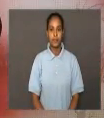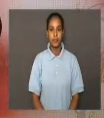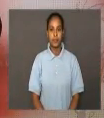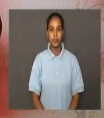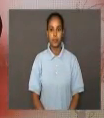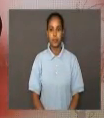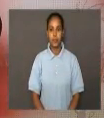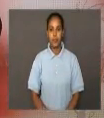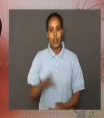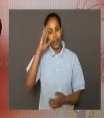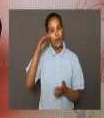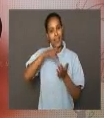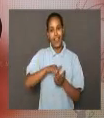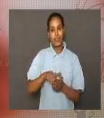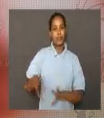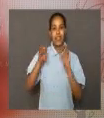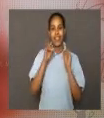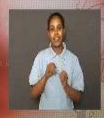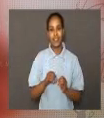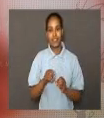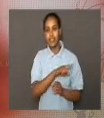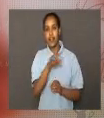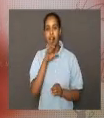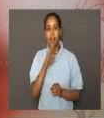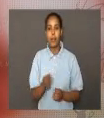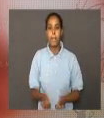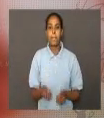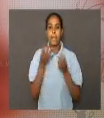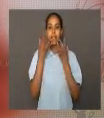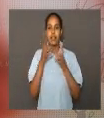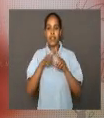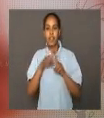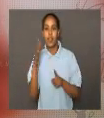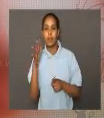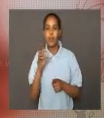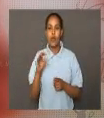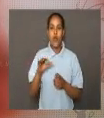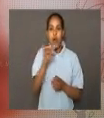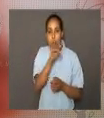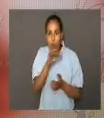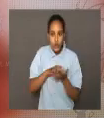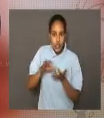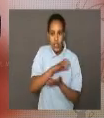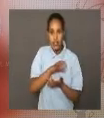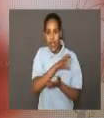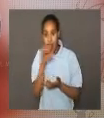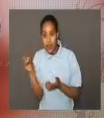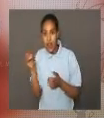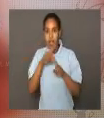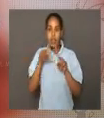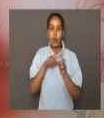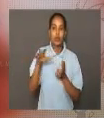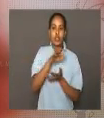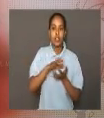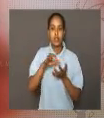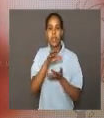Hello again, students. There are many different types of homogeneous and